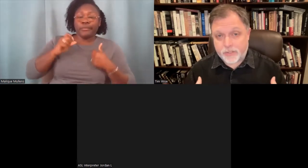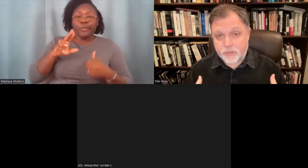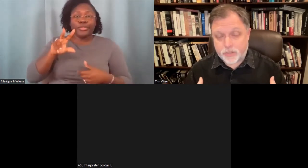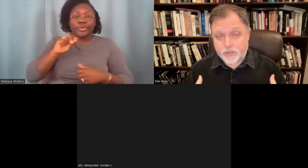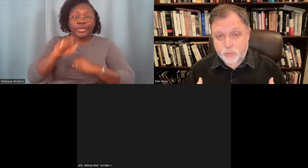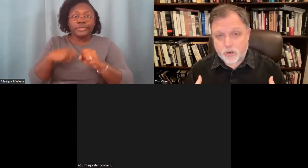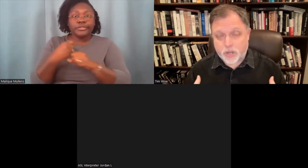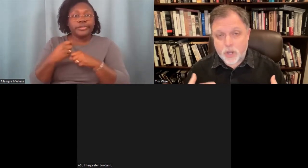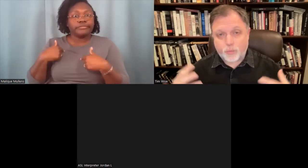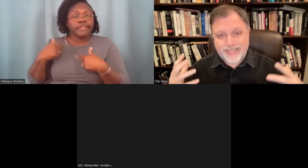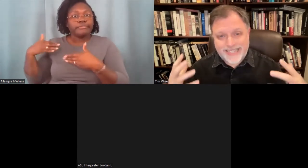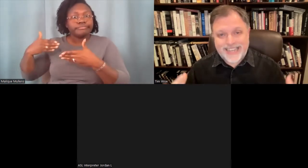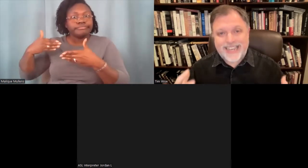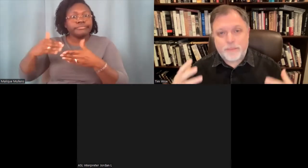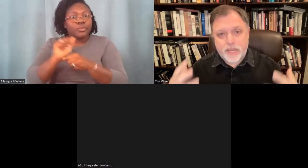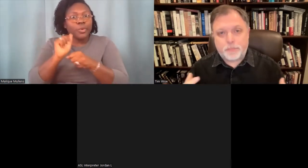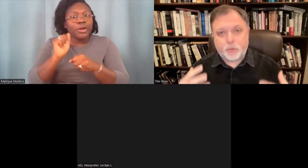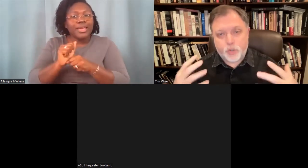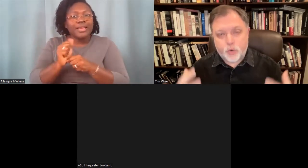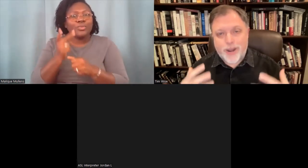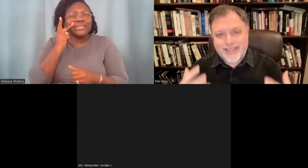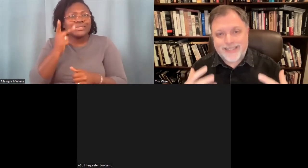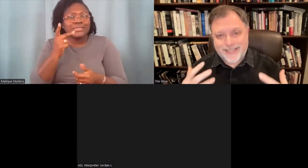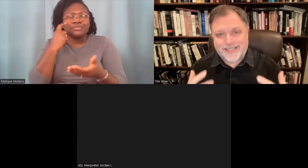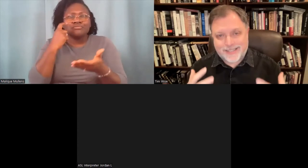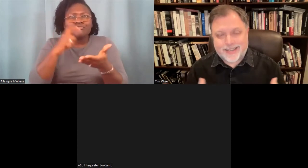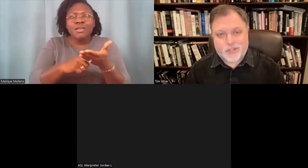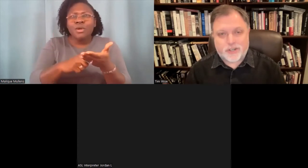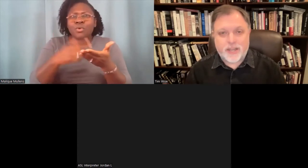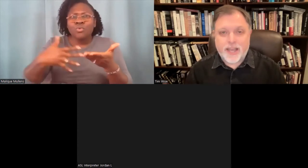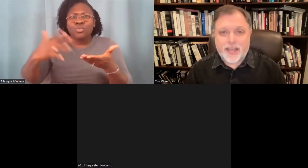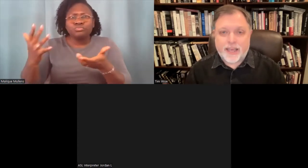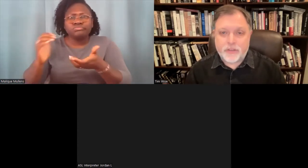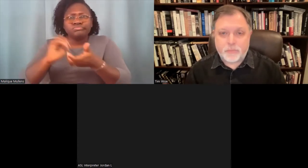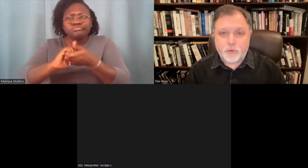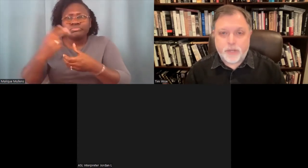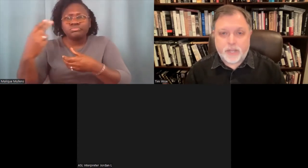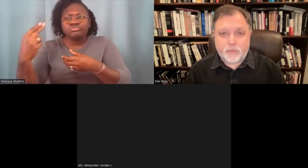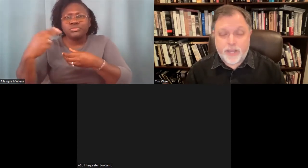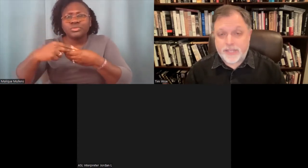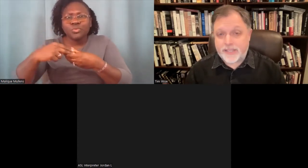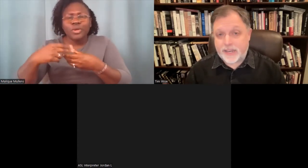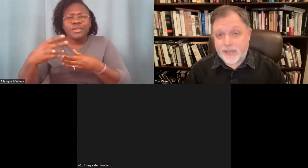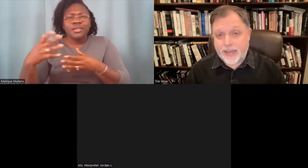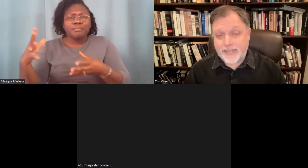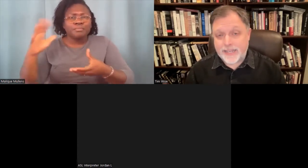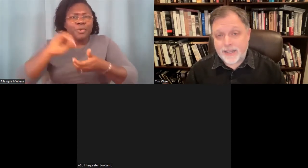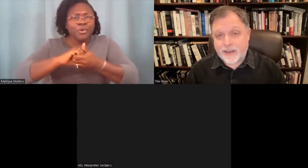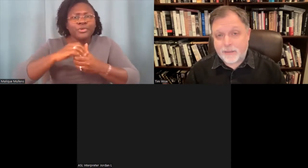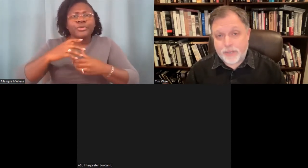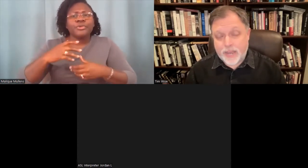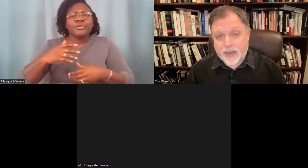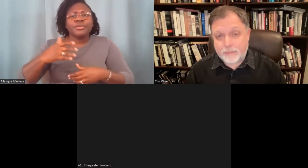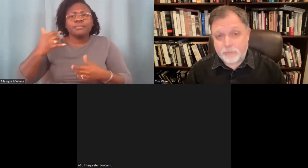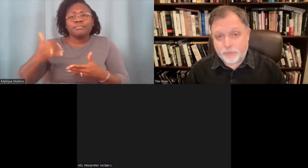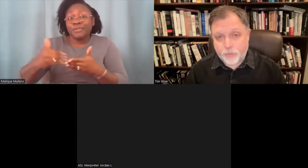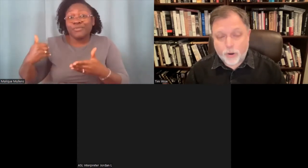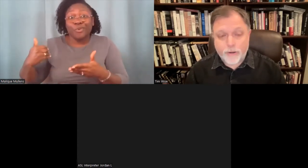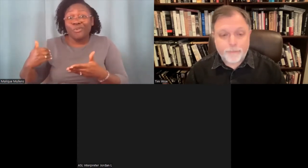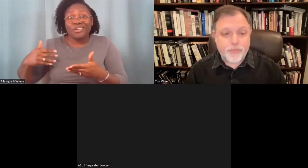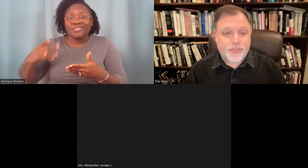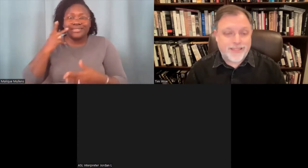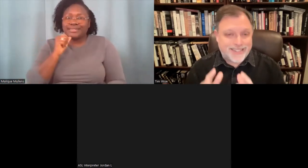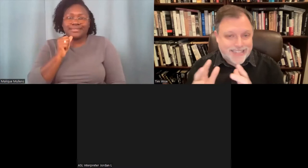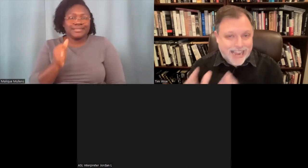that I've been doing this work, we see people joining this discussion and this movement in ways that had not been common